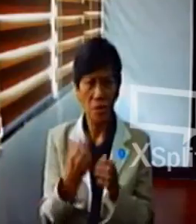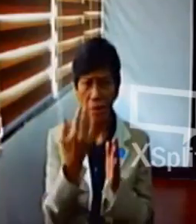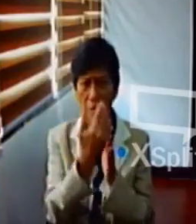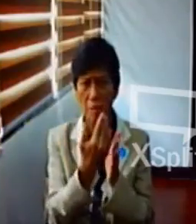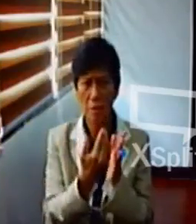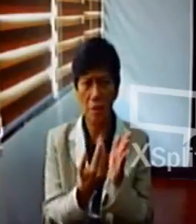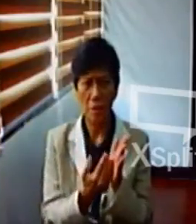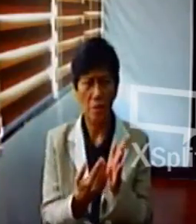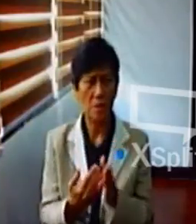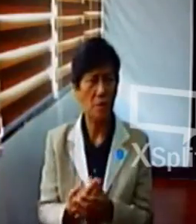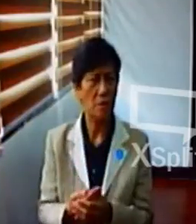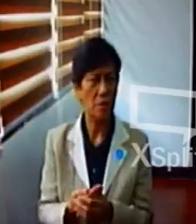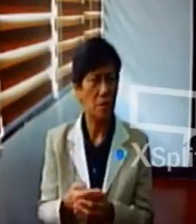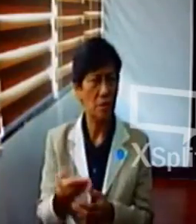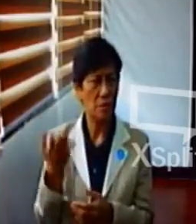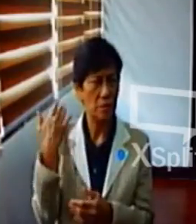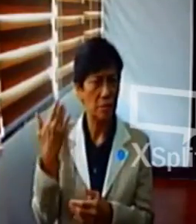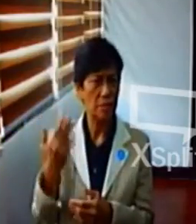All right, thank you.